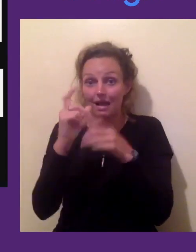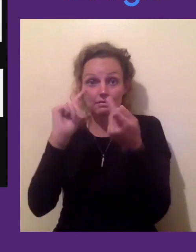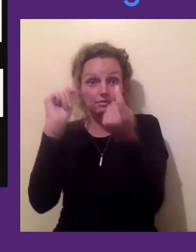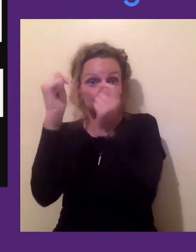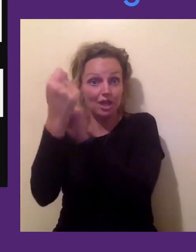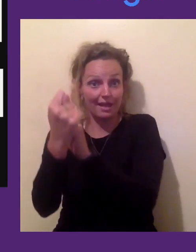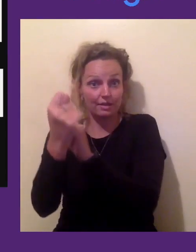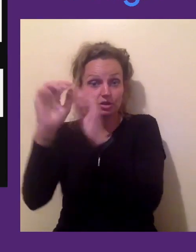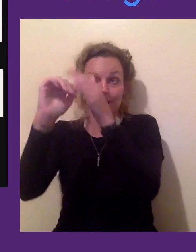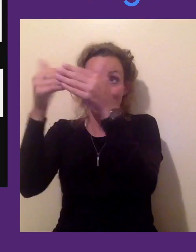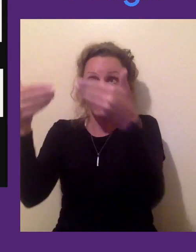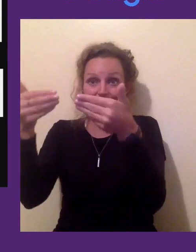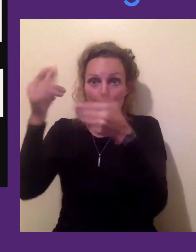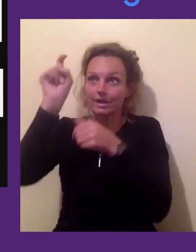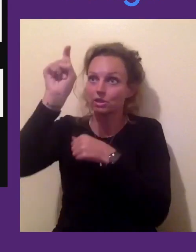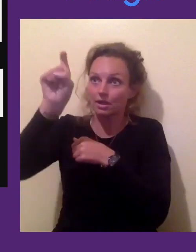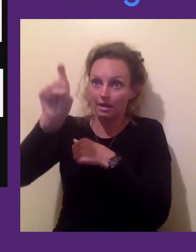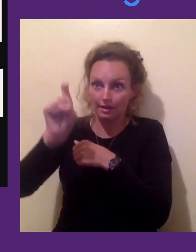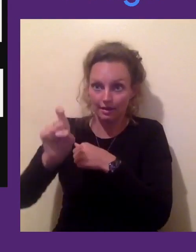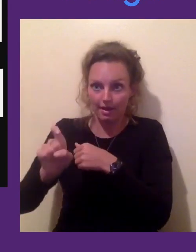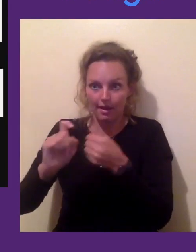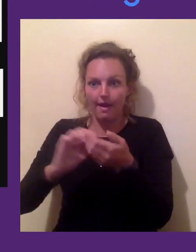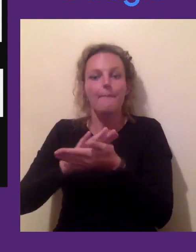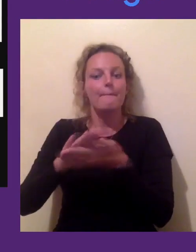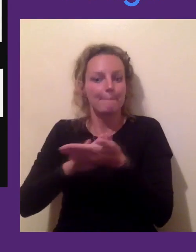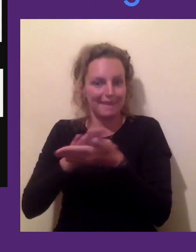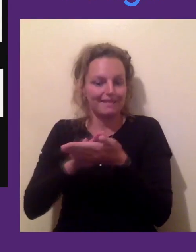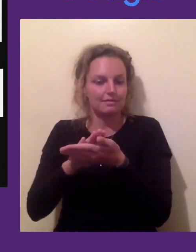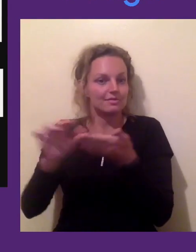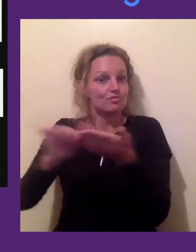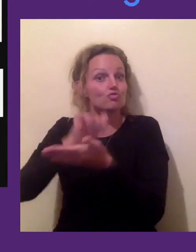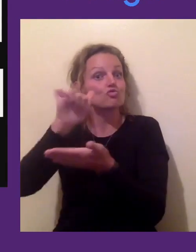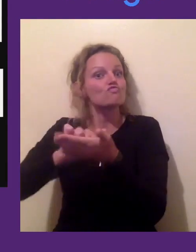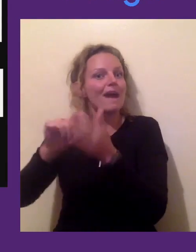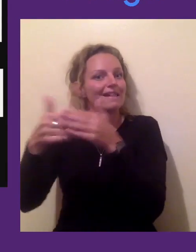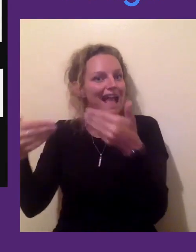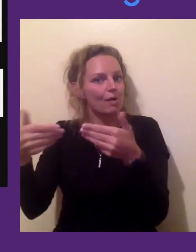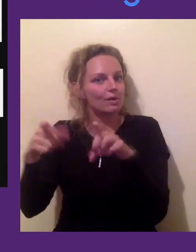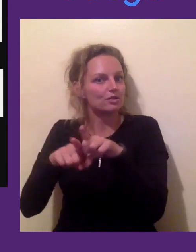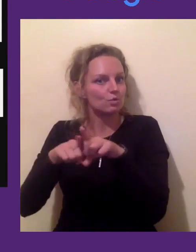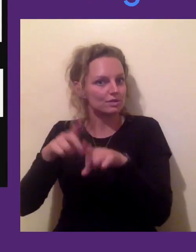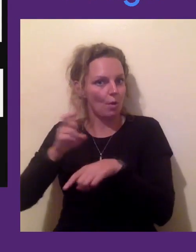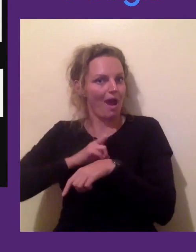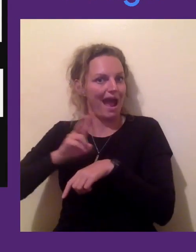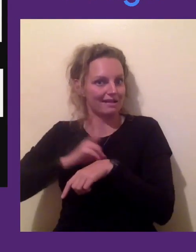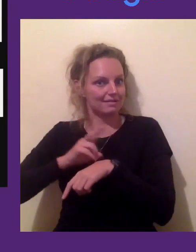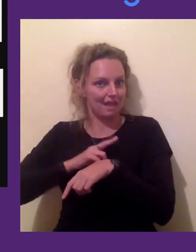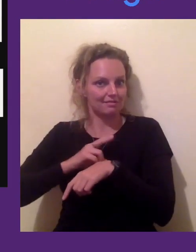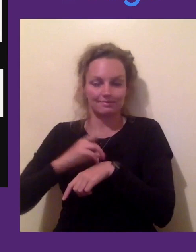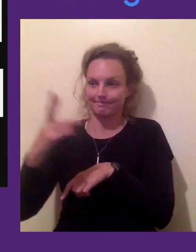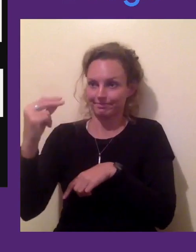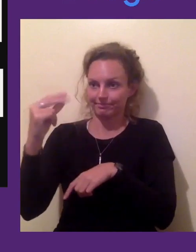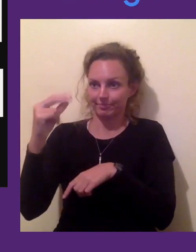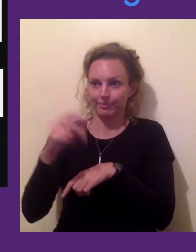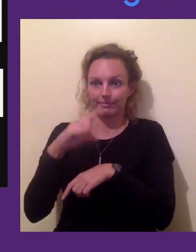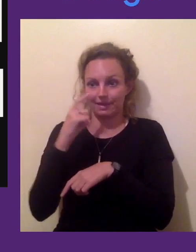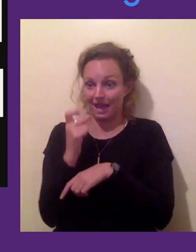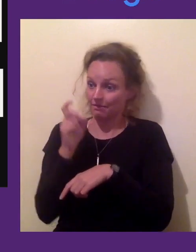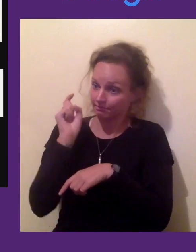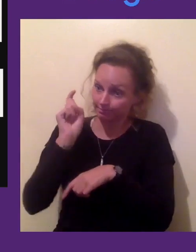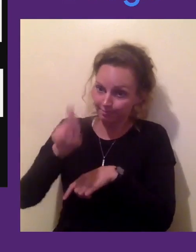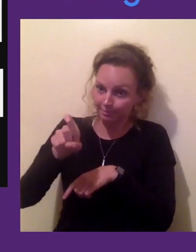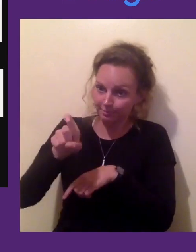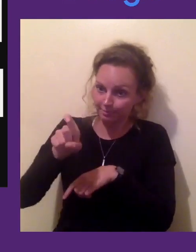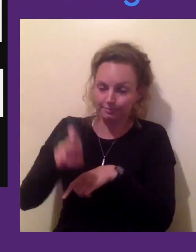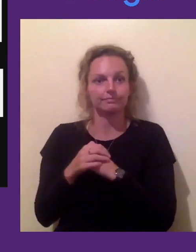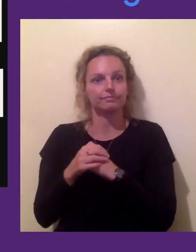synthesis to read in the correct language and accent, and for autocorrection to work properly. If you work in international teams, you have